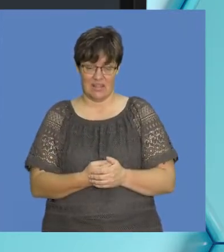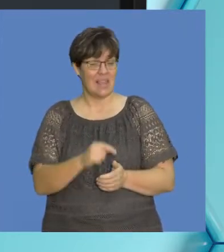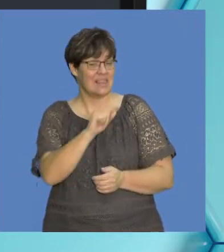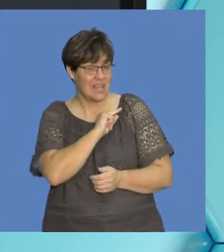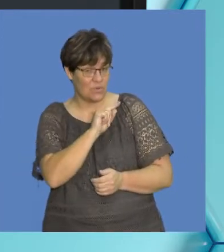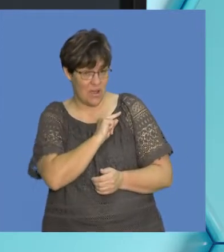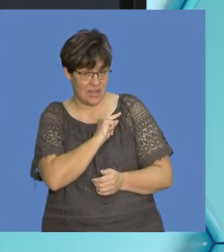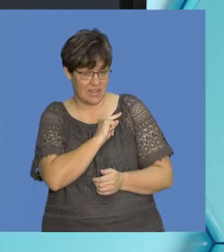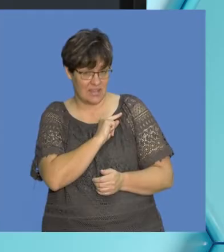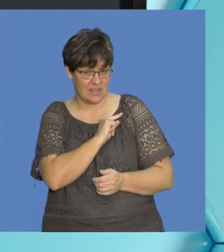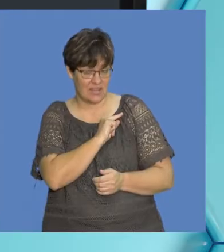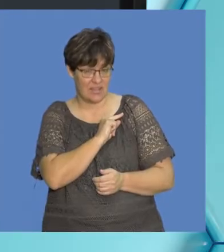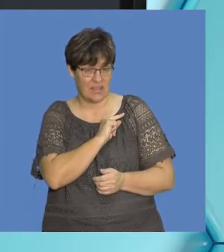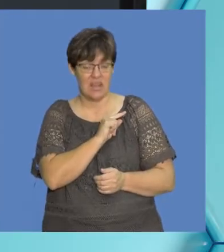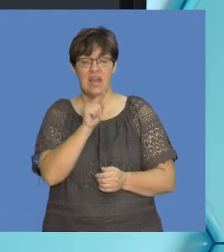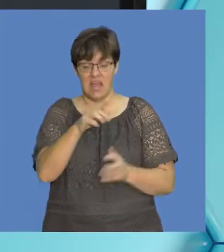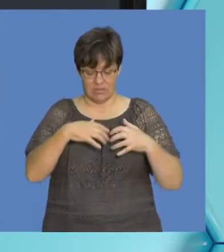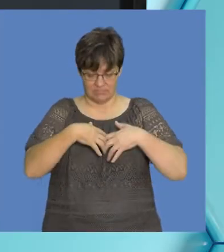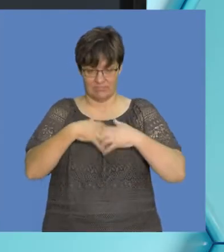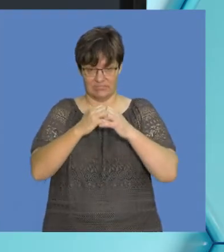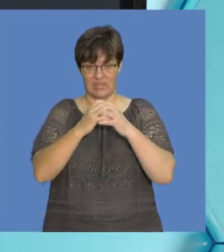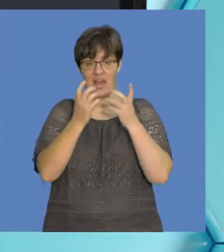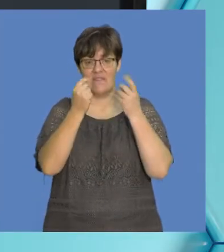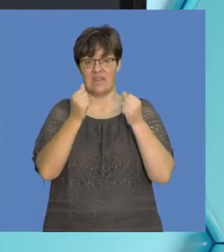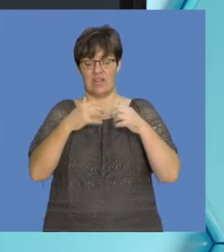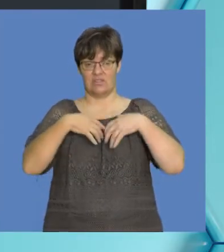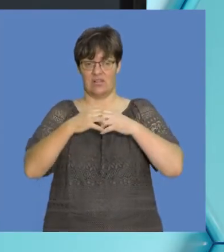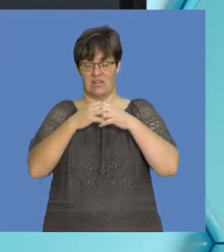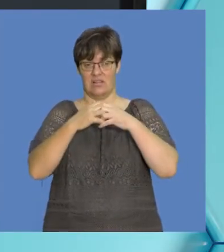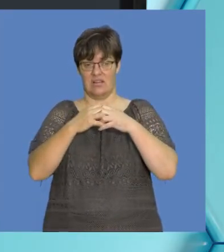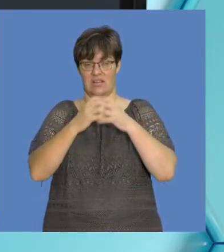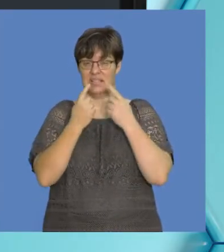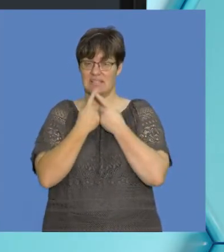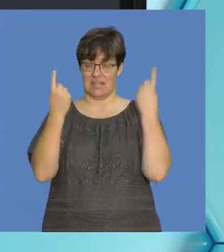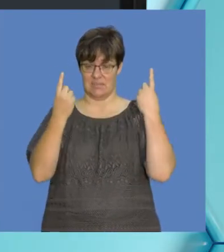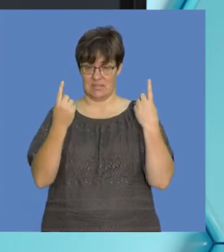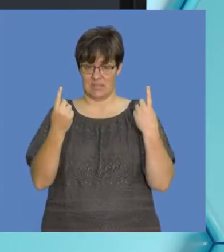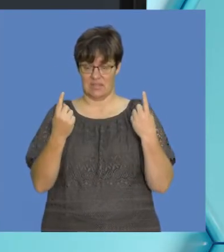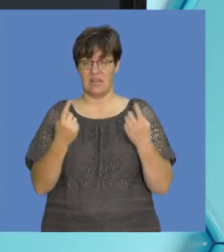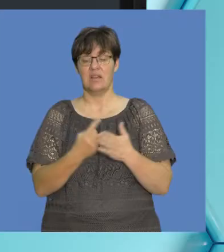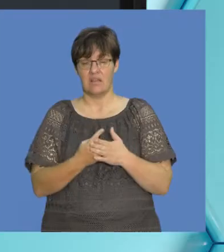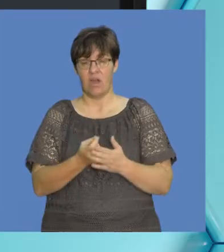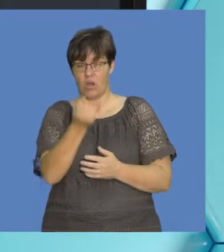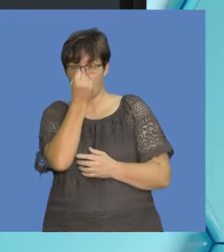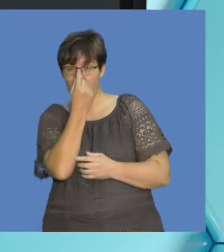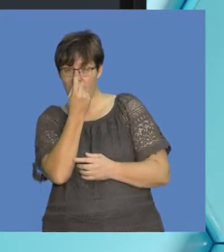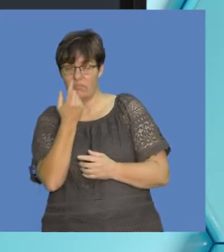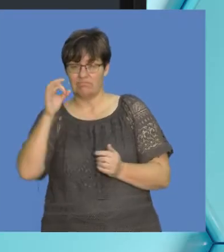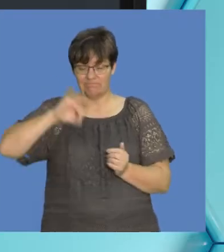boffins, you know when you are drawing up your financial statement, namely the statement of comprehensive